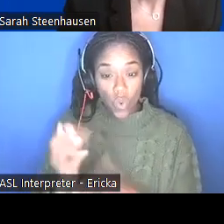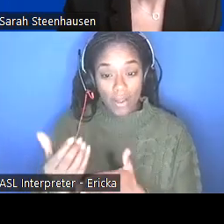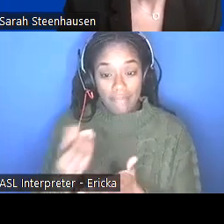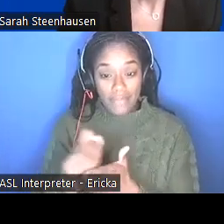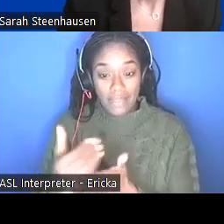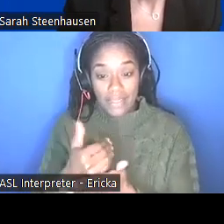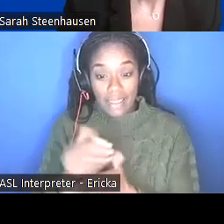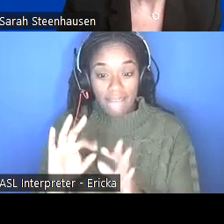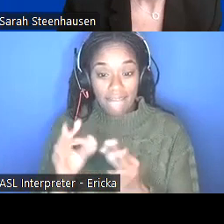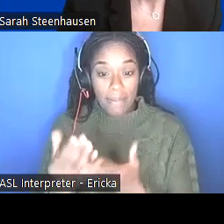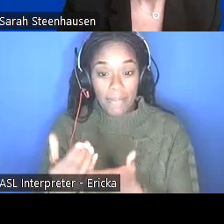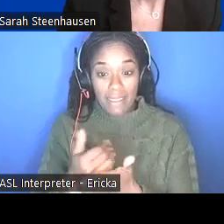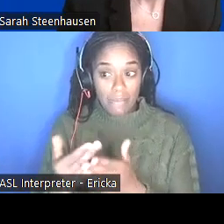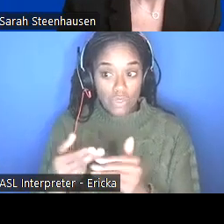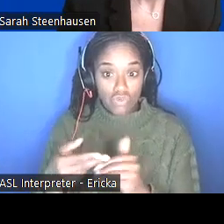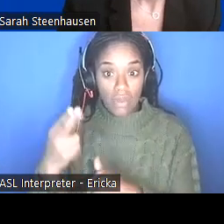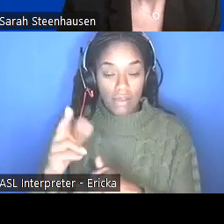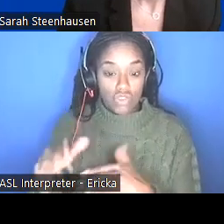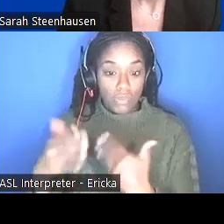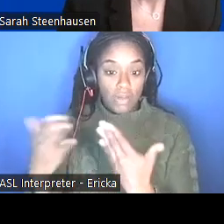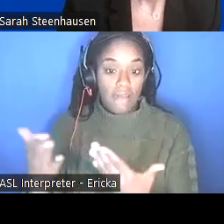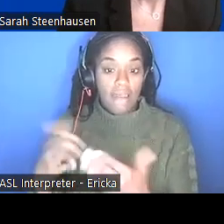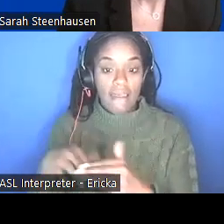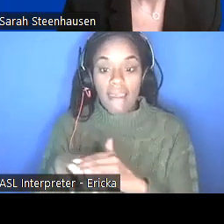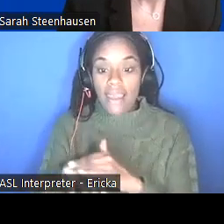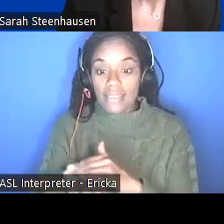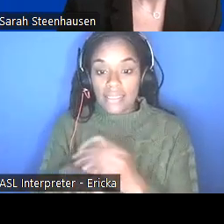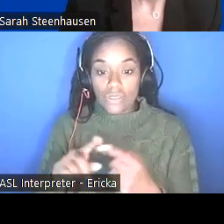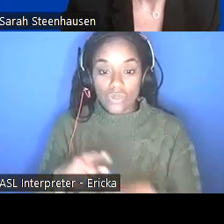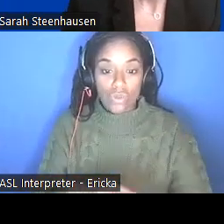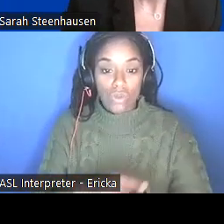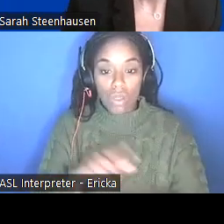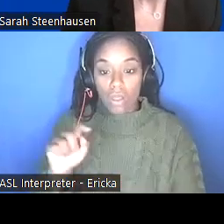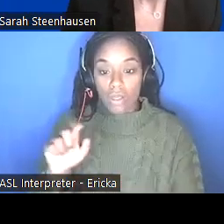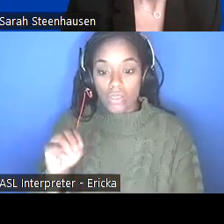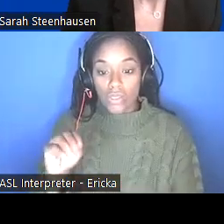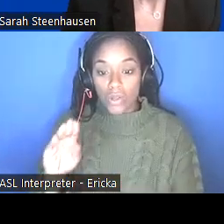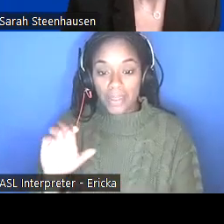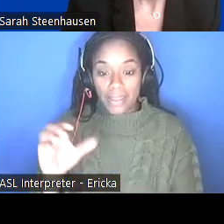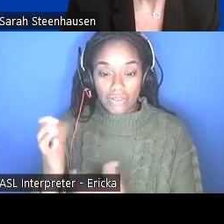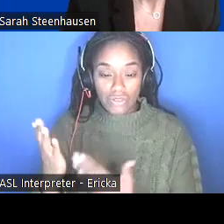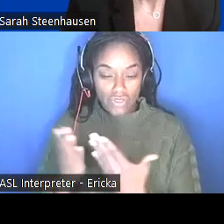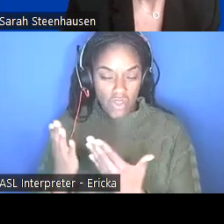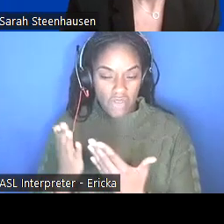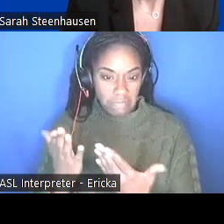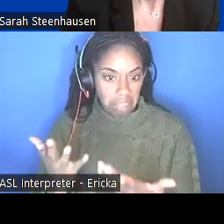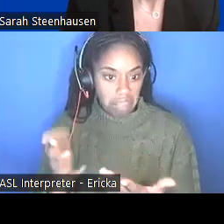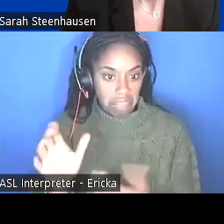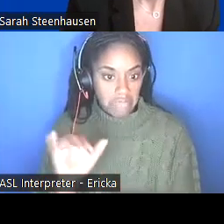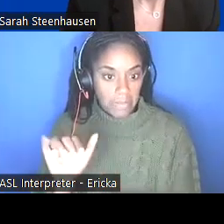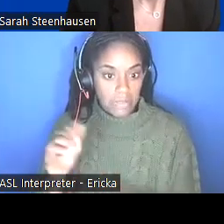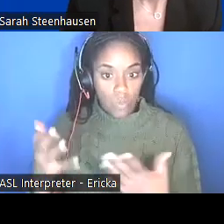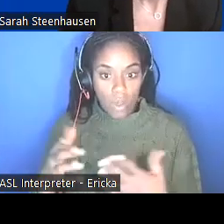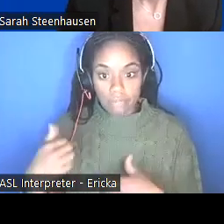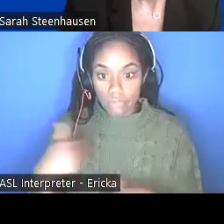family income is too high to provide you access to long-term care services, just like you're talking about. Because